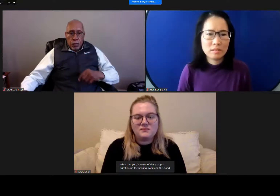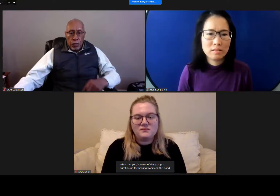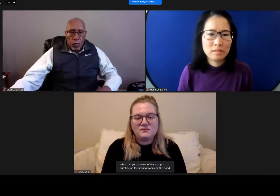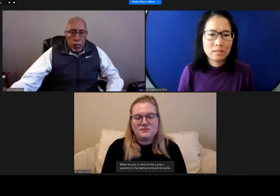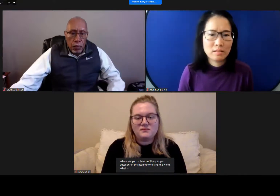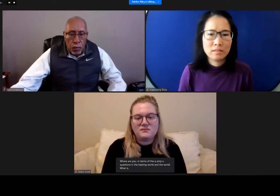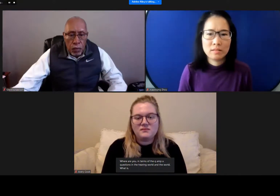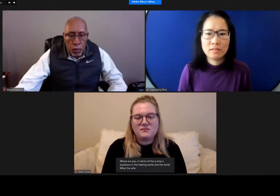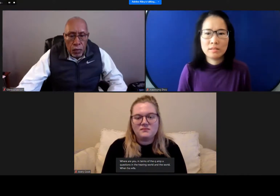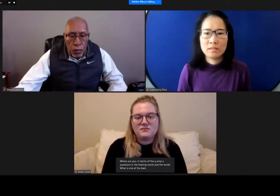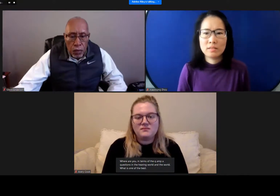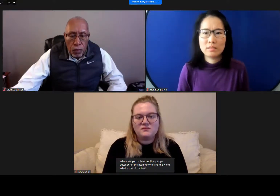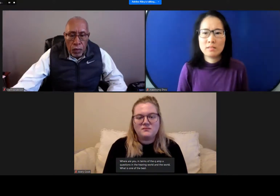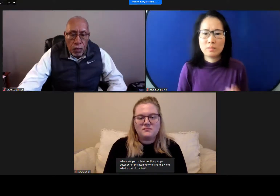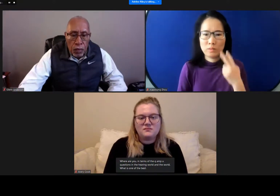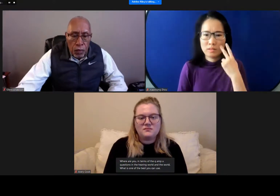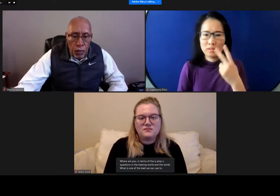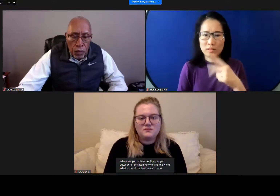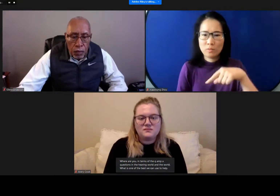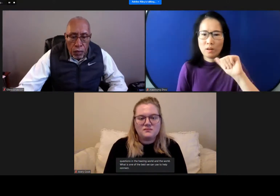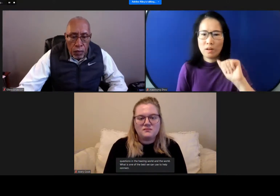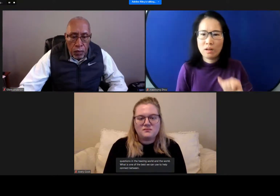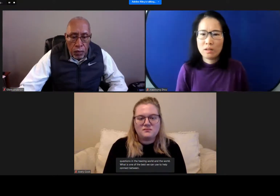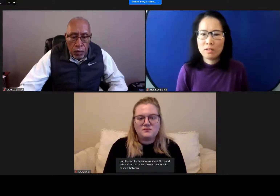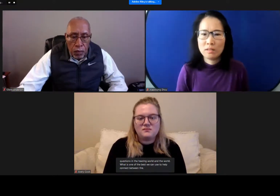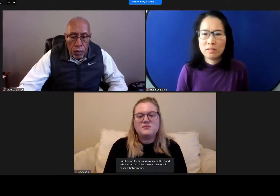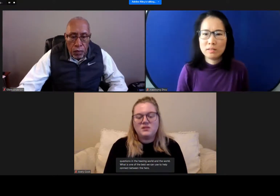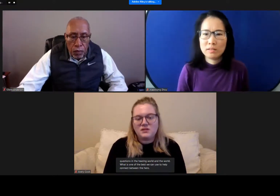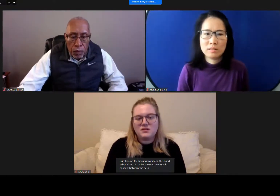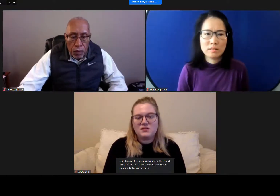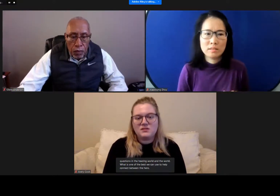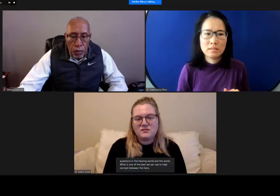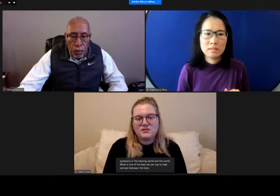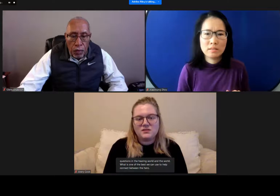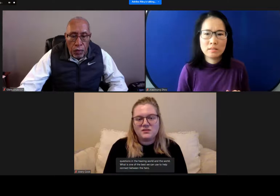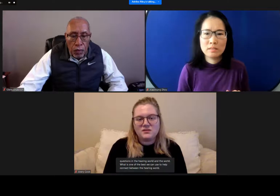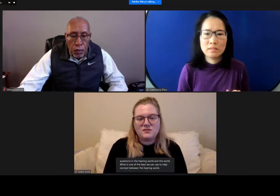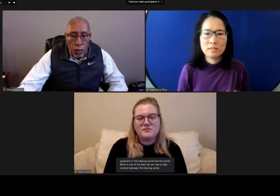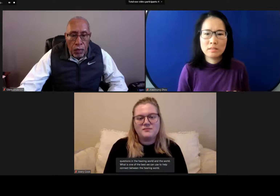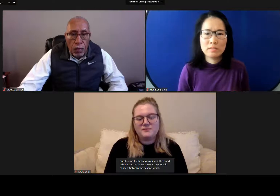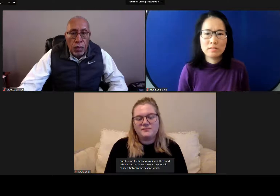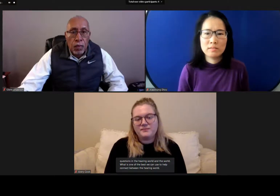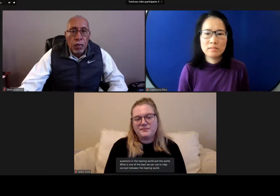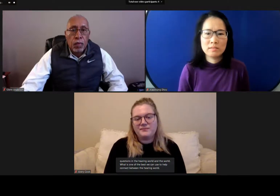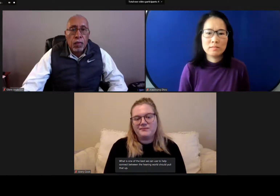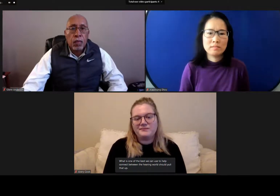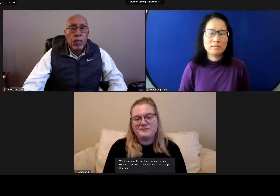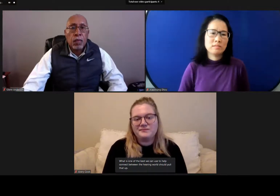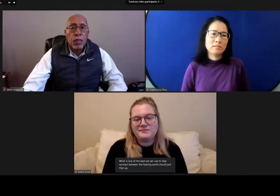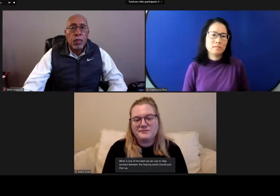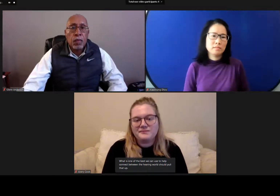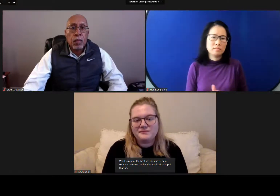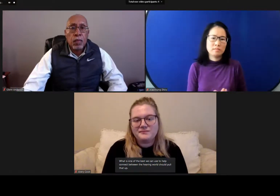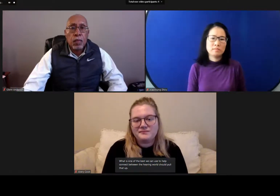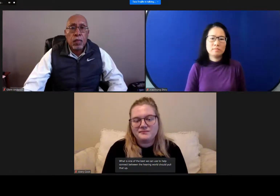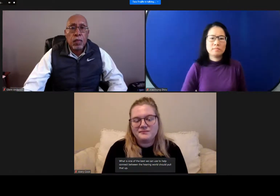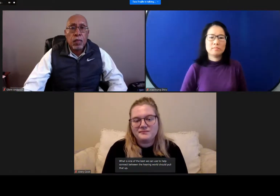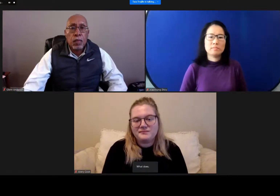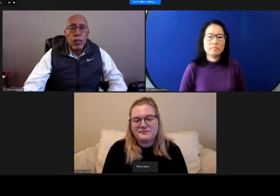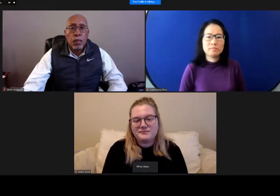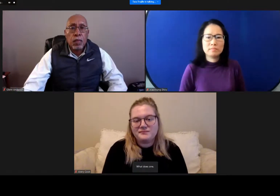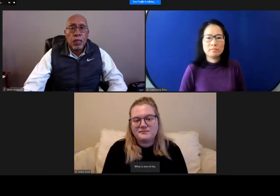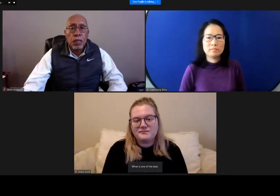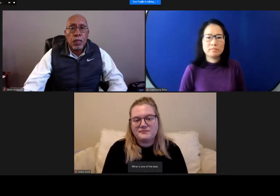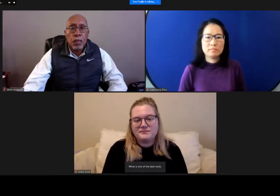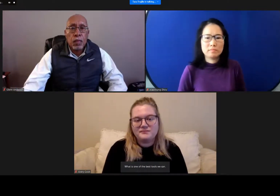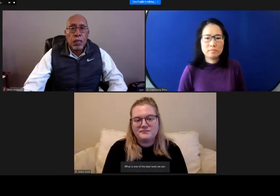What is one of the best tools we can use to help connect between the hearing world and the deaf world? I should pull that up. Okay. What is one of the